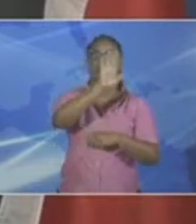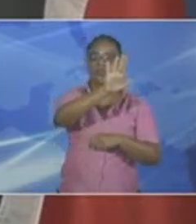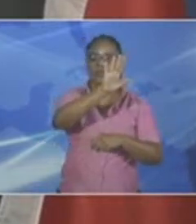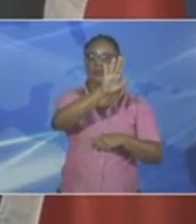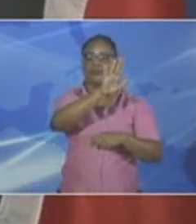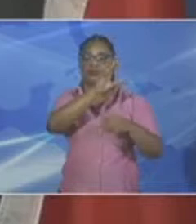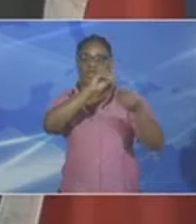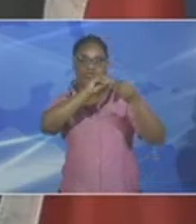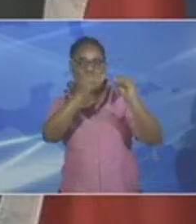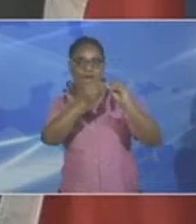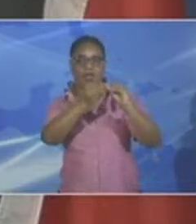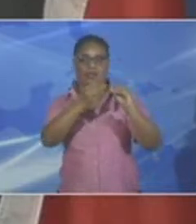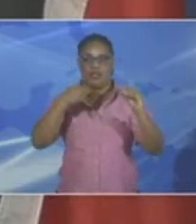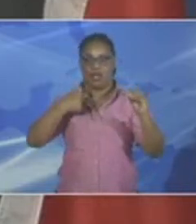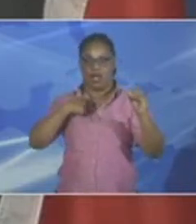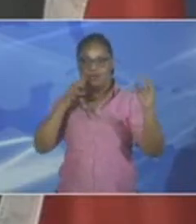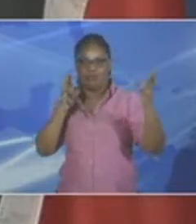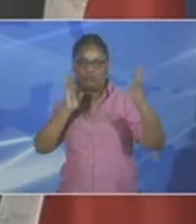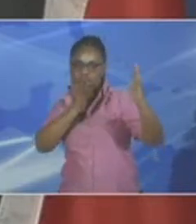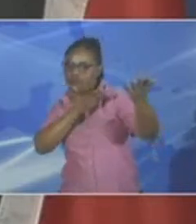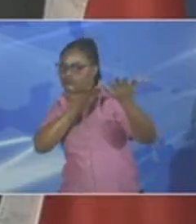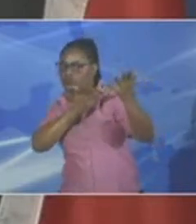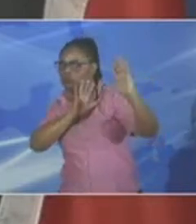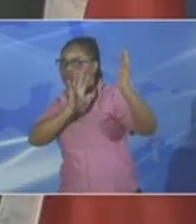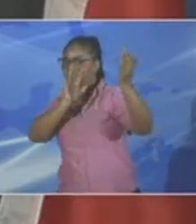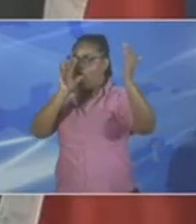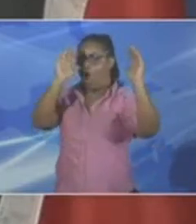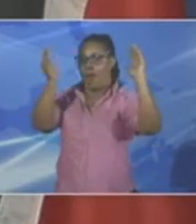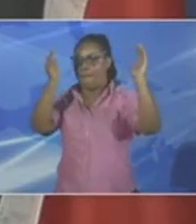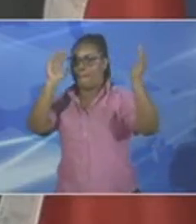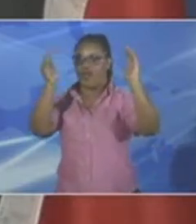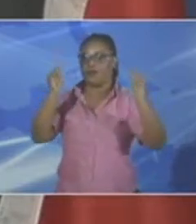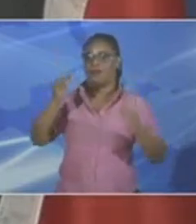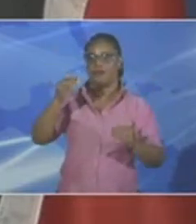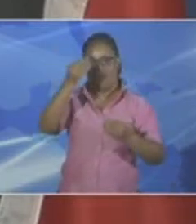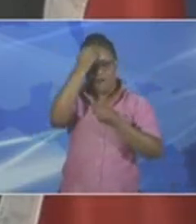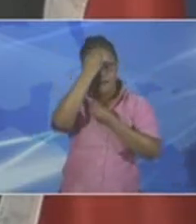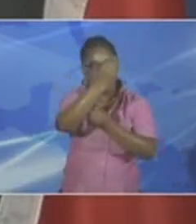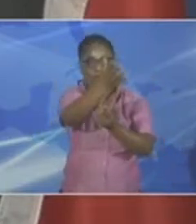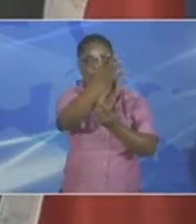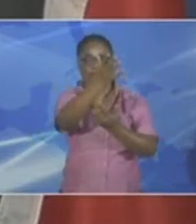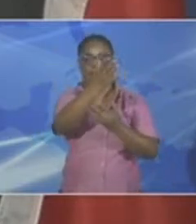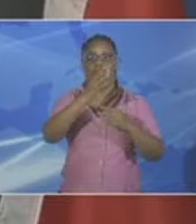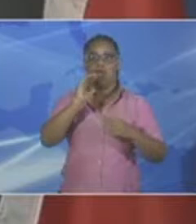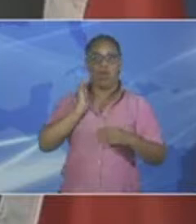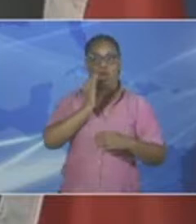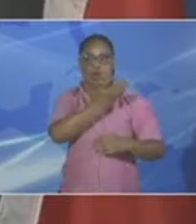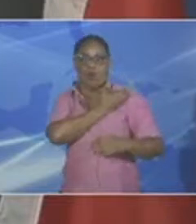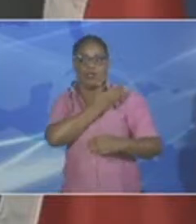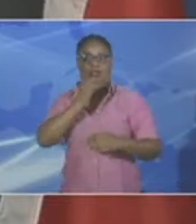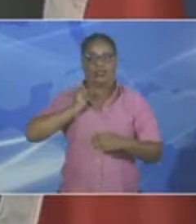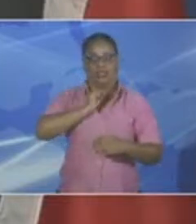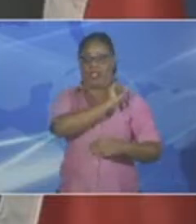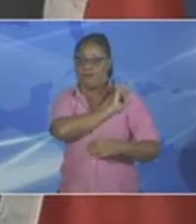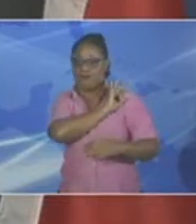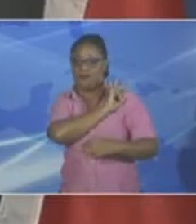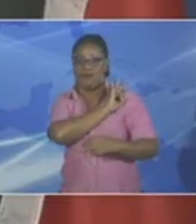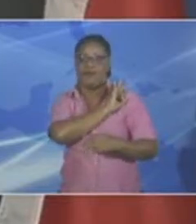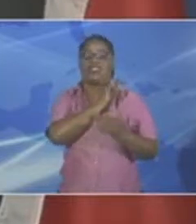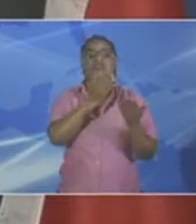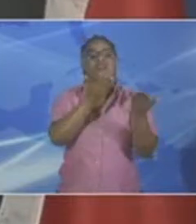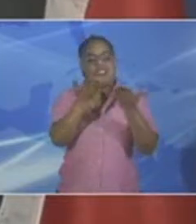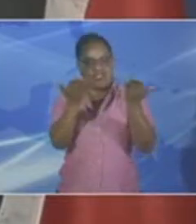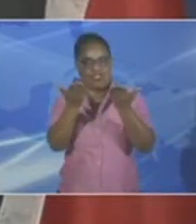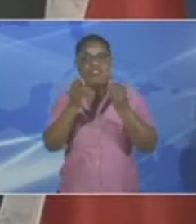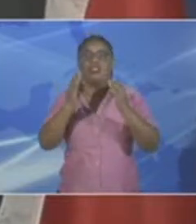on more than one occasion when I reported the nature and quality of the staff that we had in Trinidad and Tobago and where they were